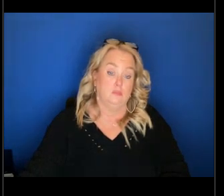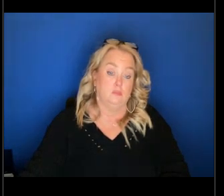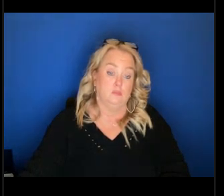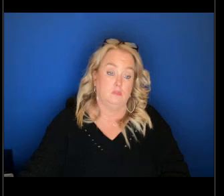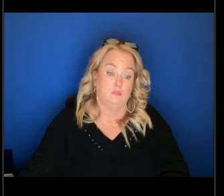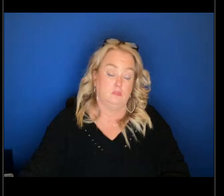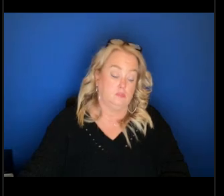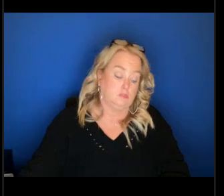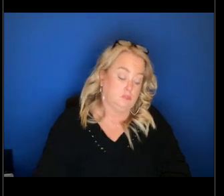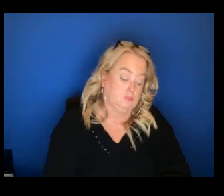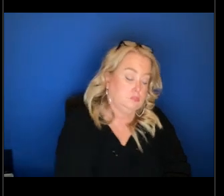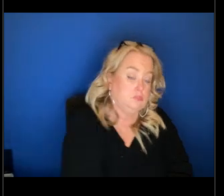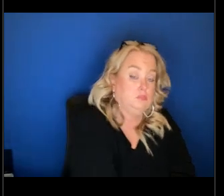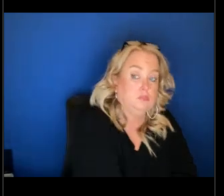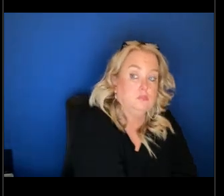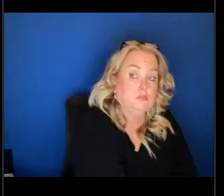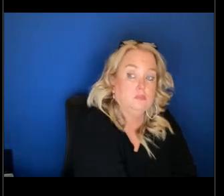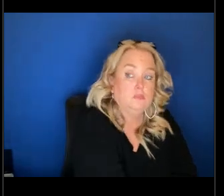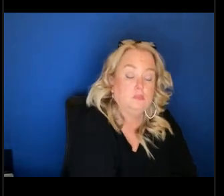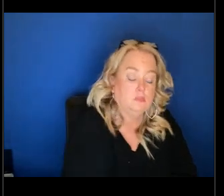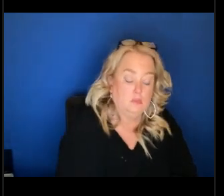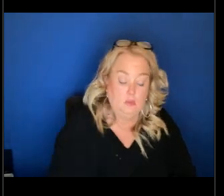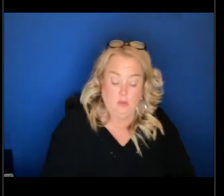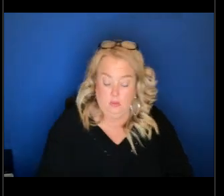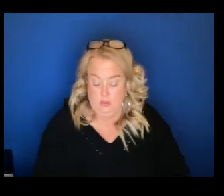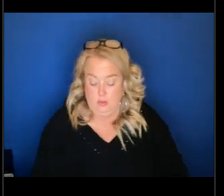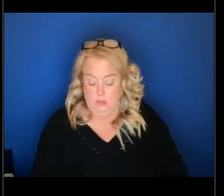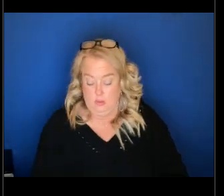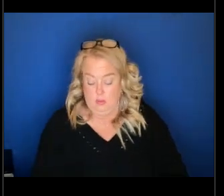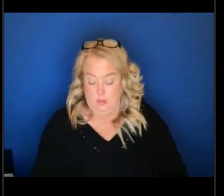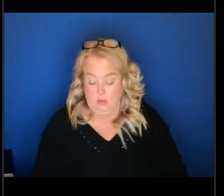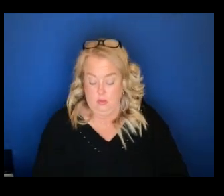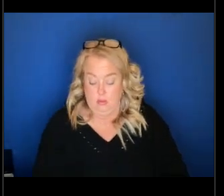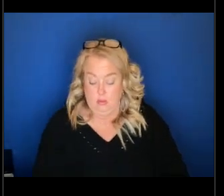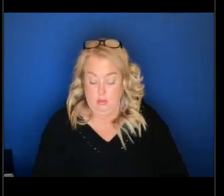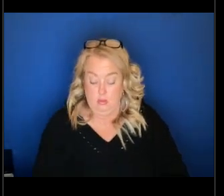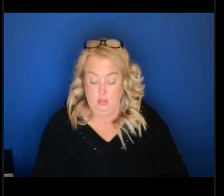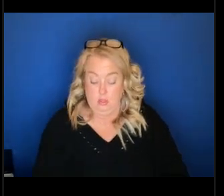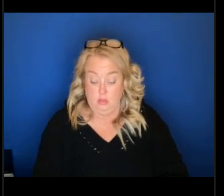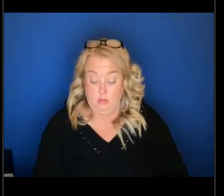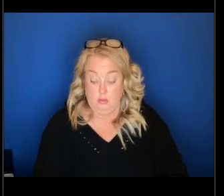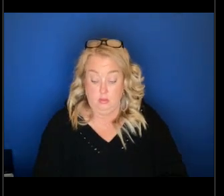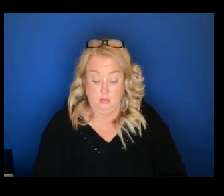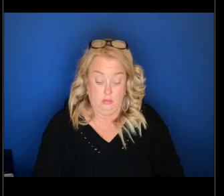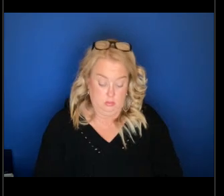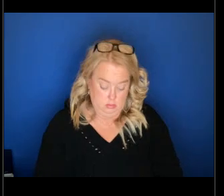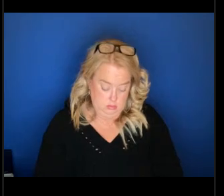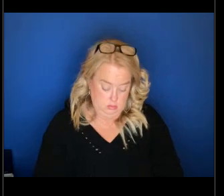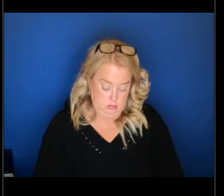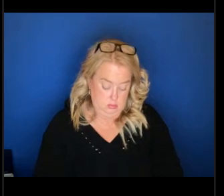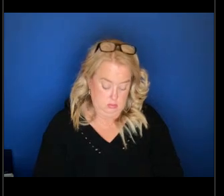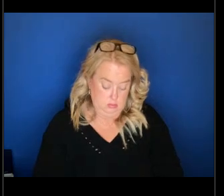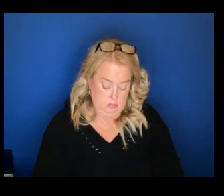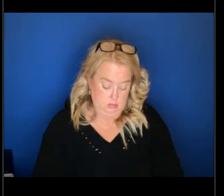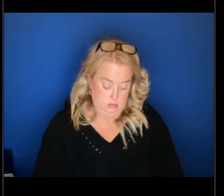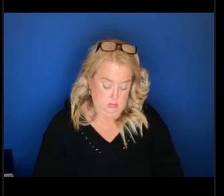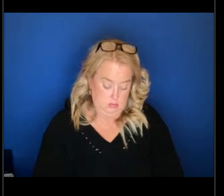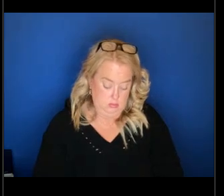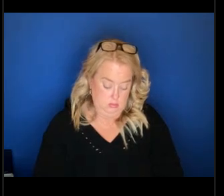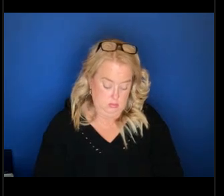The first option, nominal 32 inches, which measures to 31 5/8